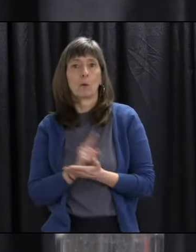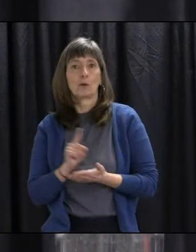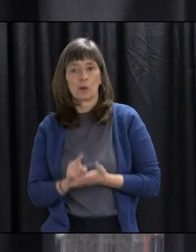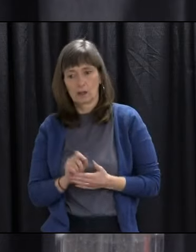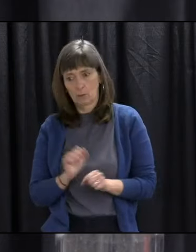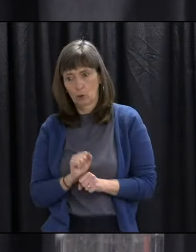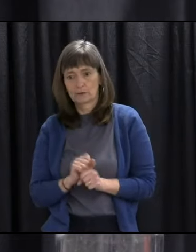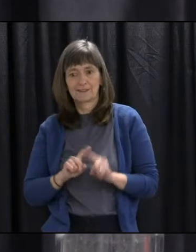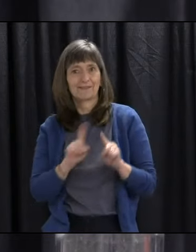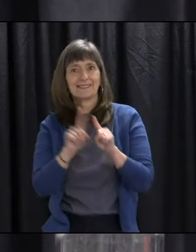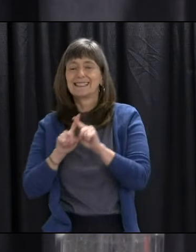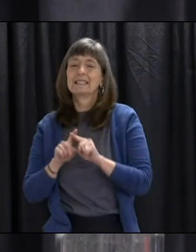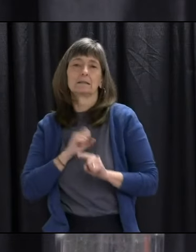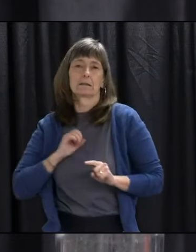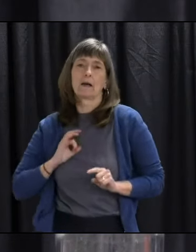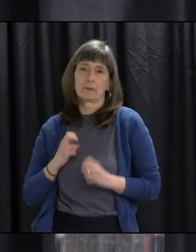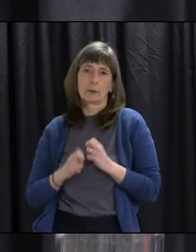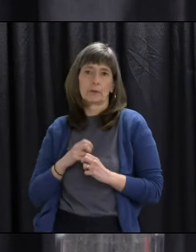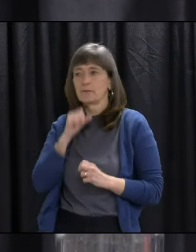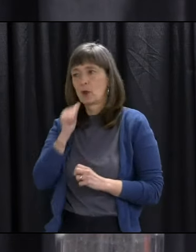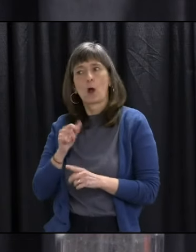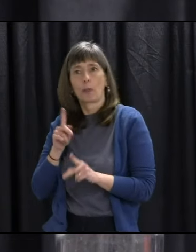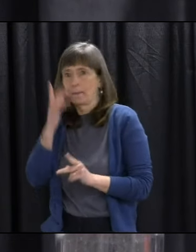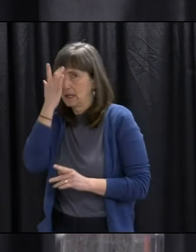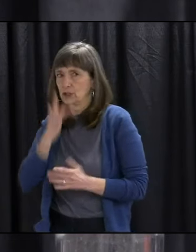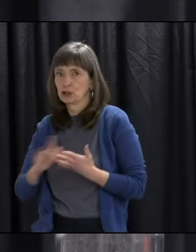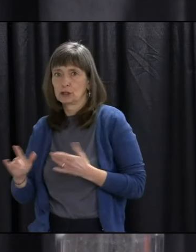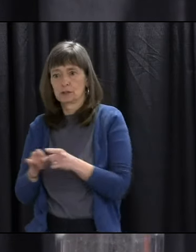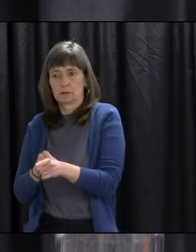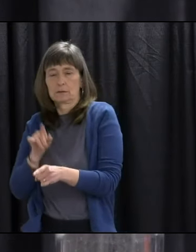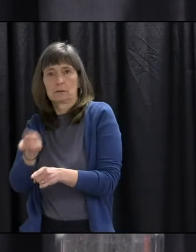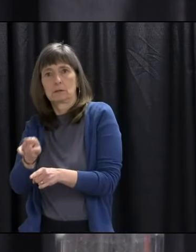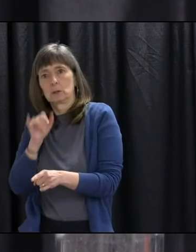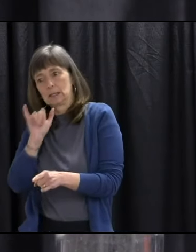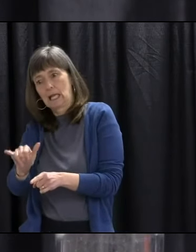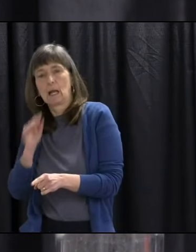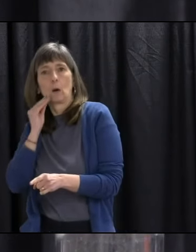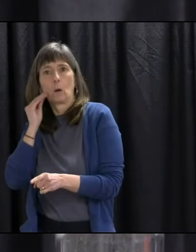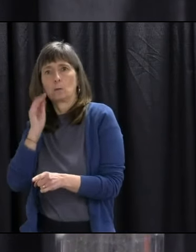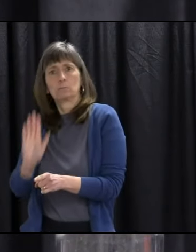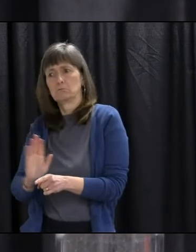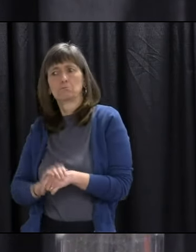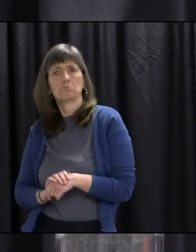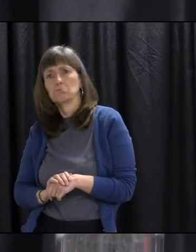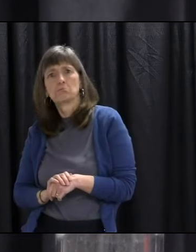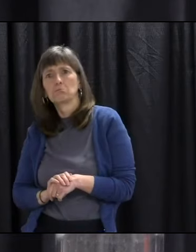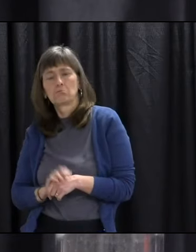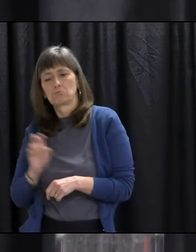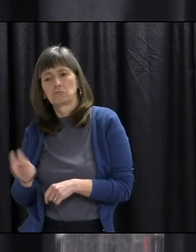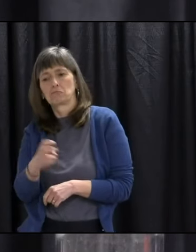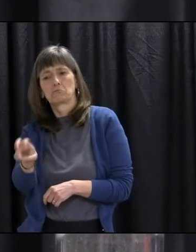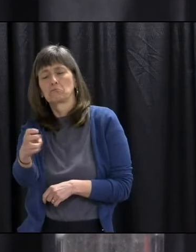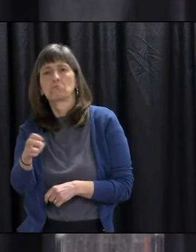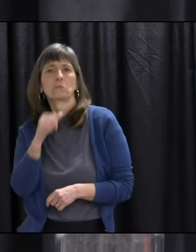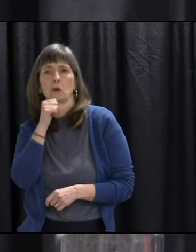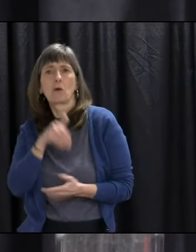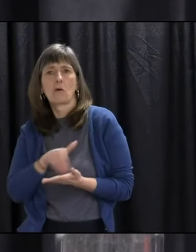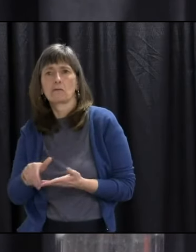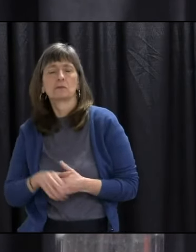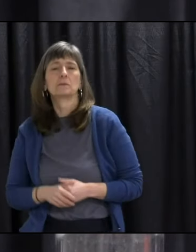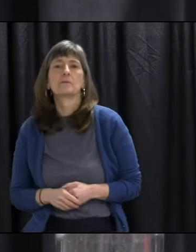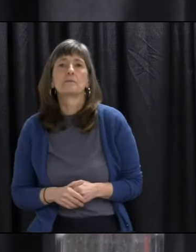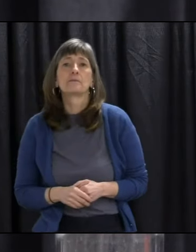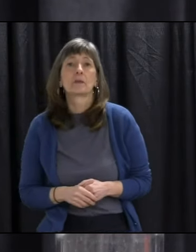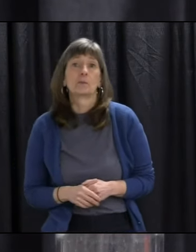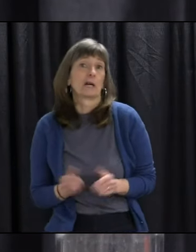Certainly in long-term care, the RHAs have had clear guidance on that and have been working through it. And as I said, as recently as this